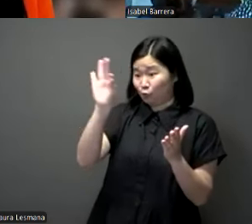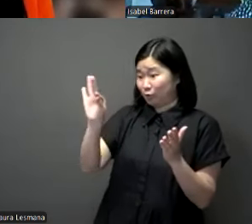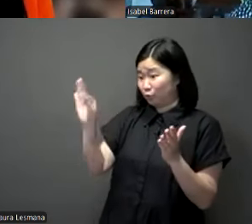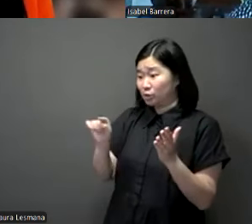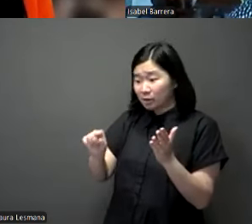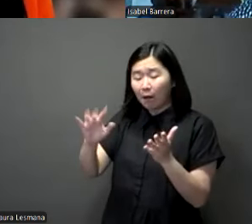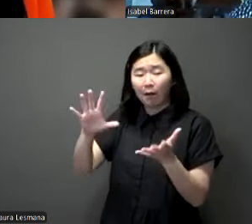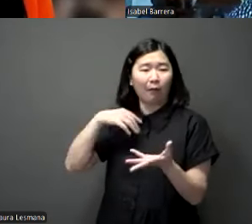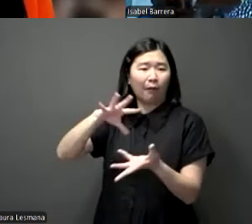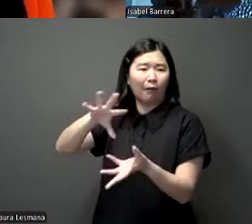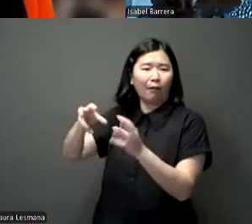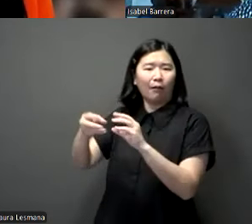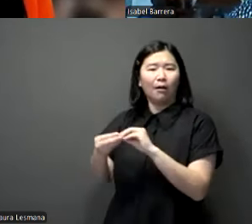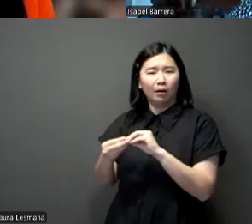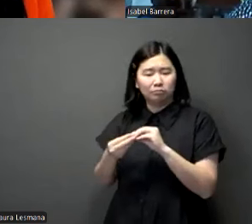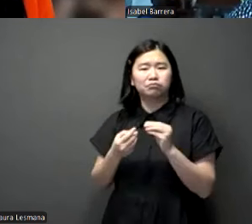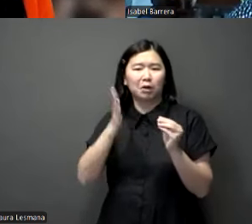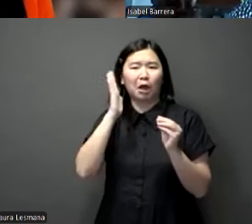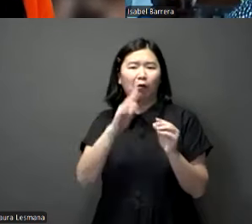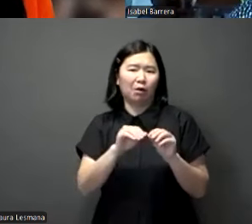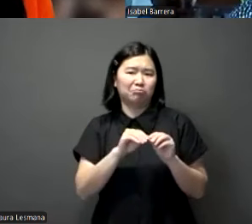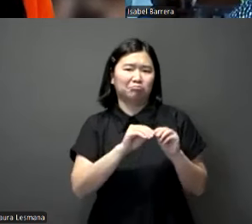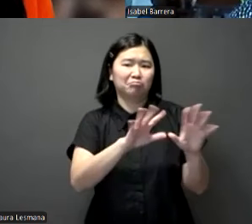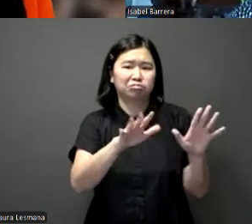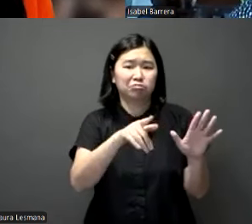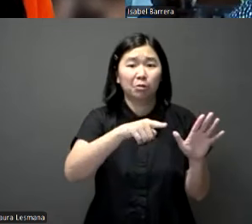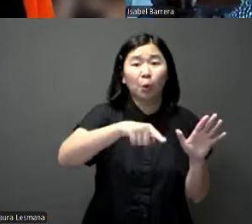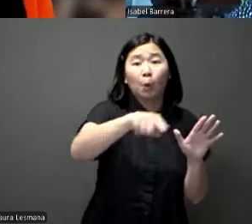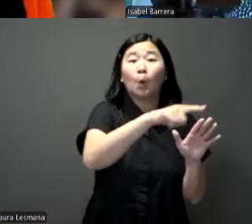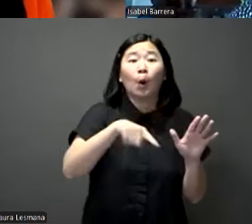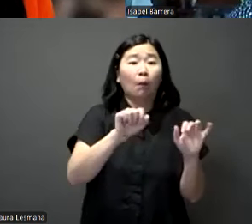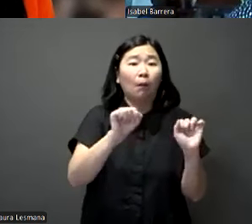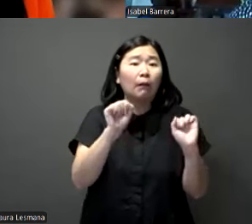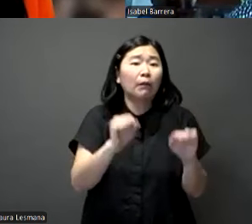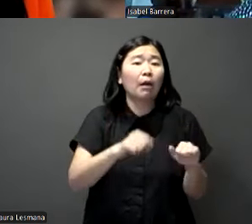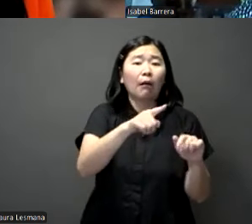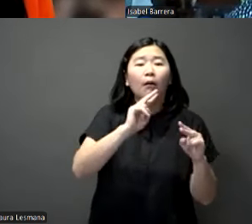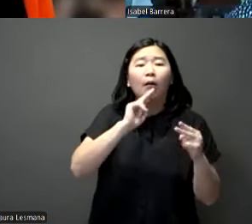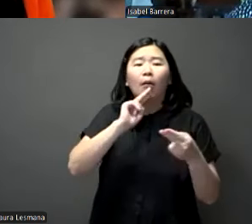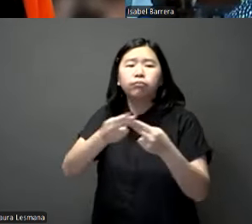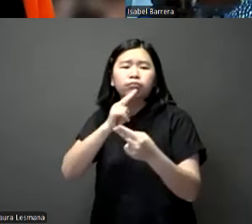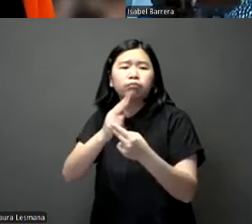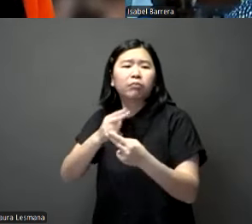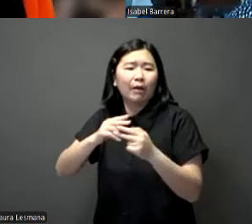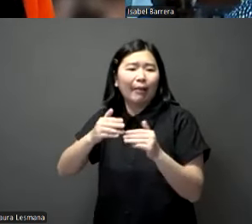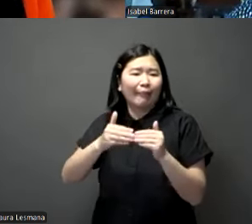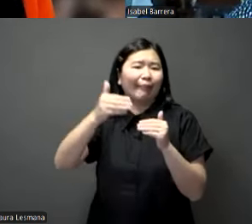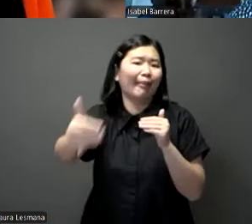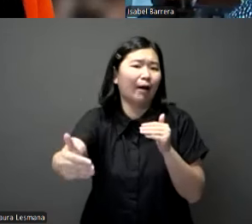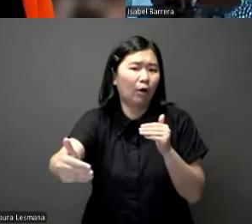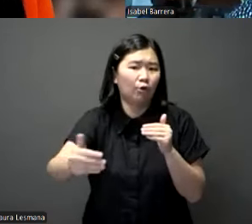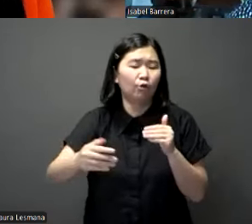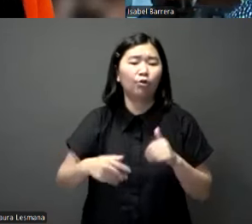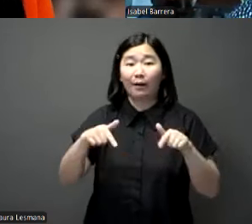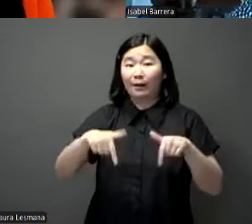Dr. Saboya. What specific actions related to social determinants does the initiative